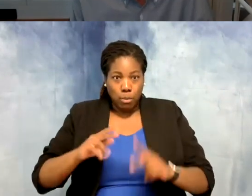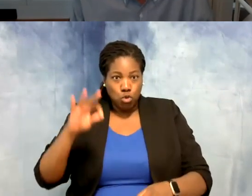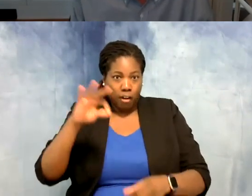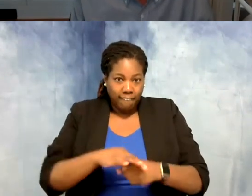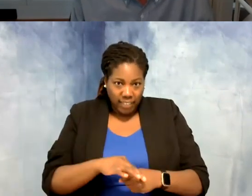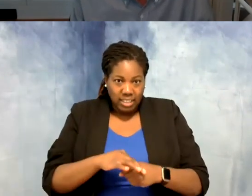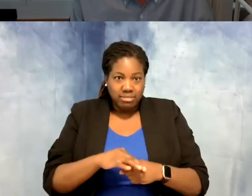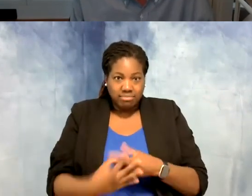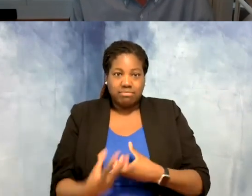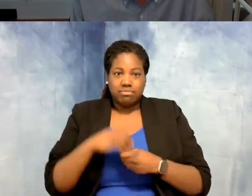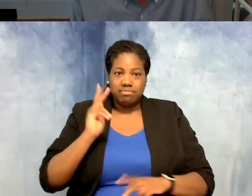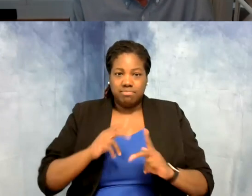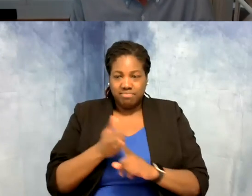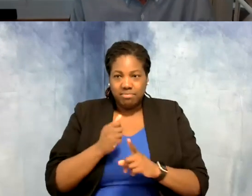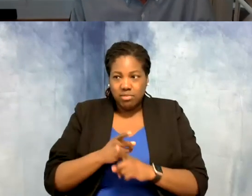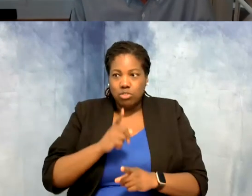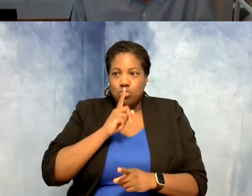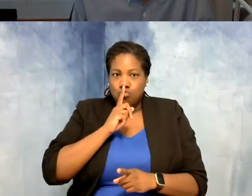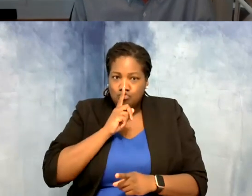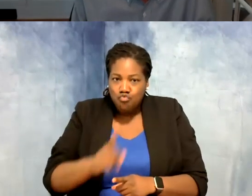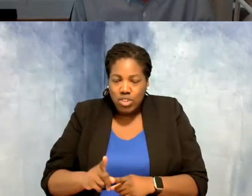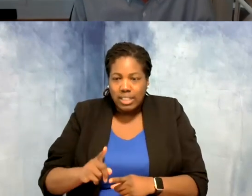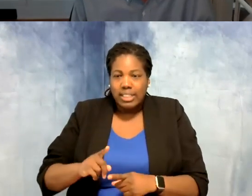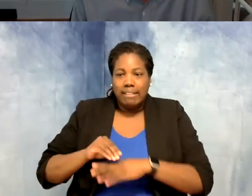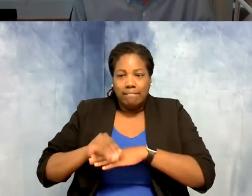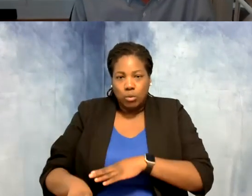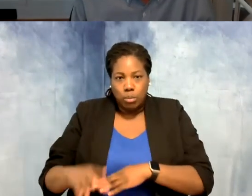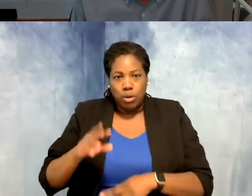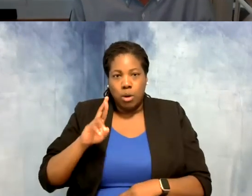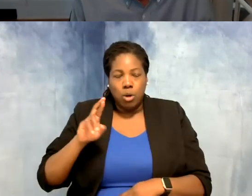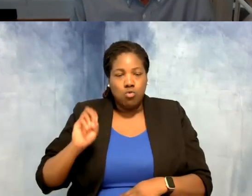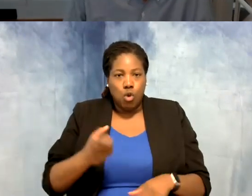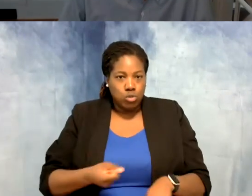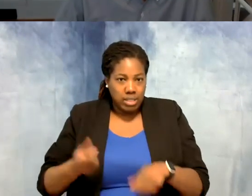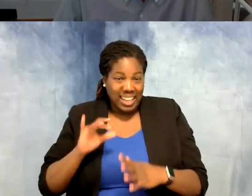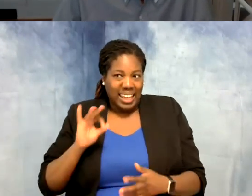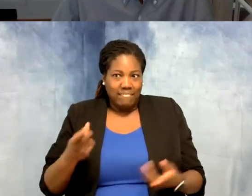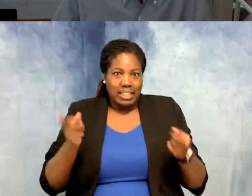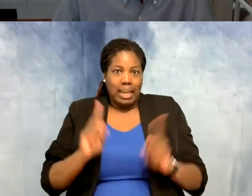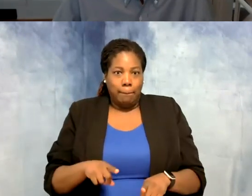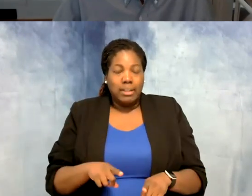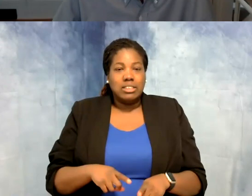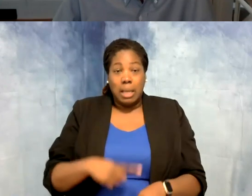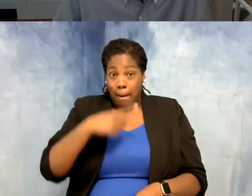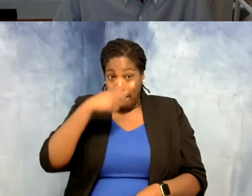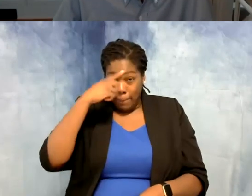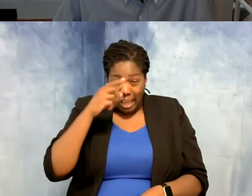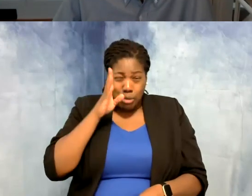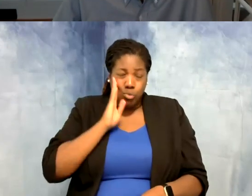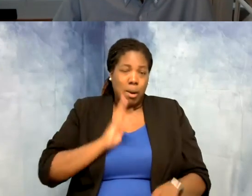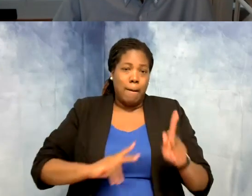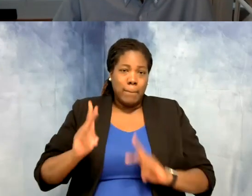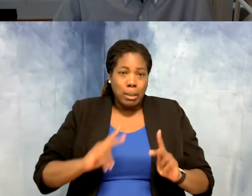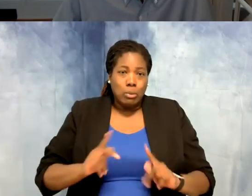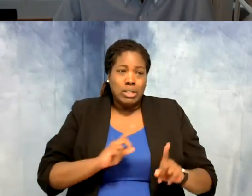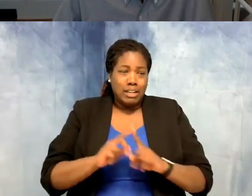vote, including the people who will be most harmed by Roe's dismantling, if that occurs, Black and brown people in places